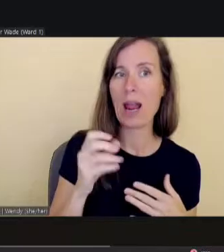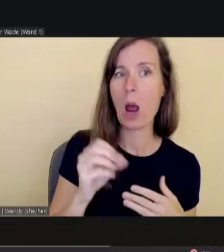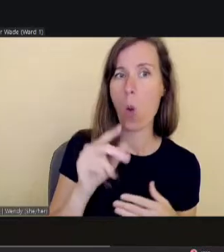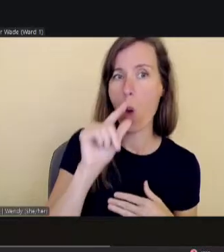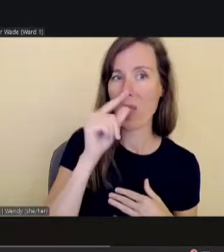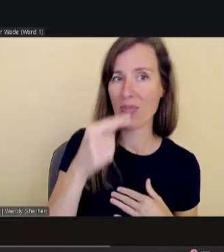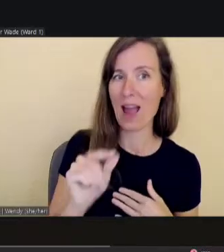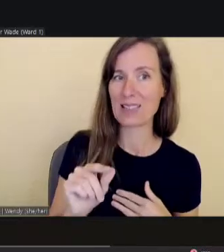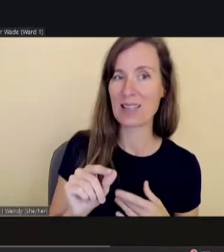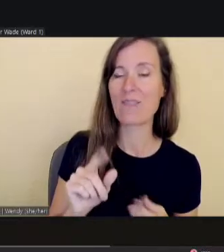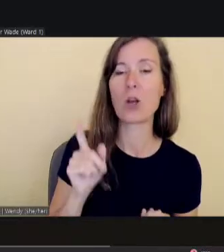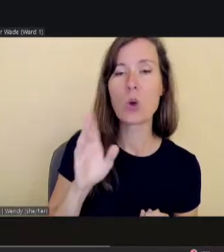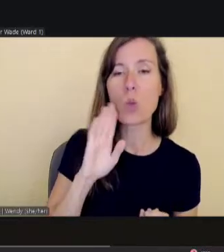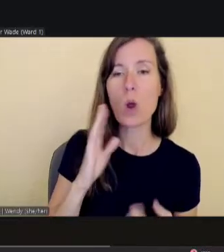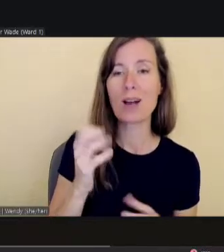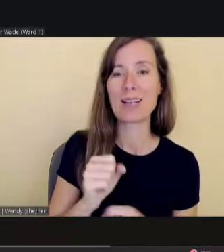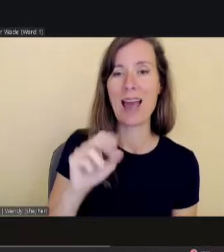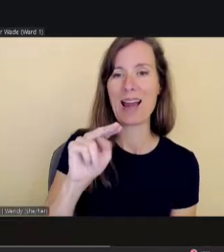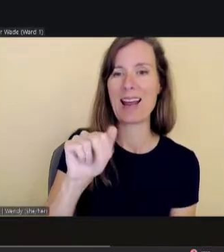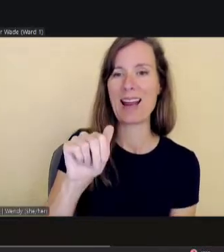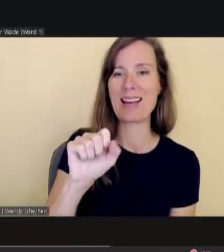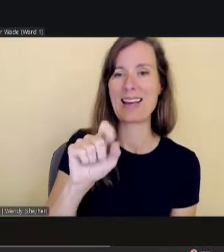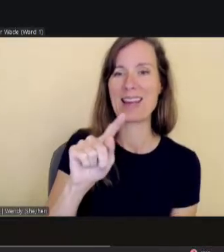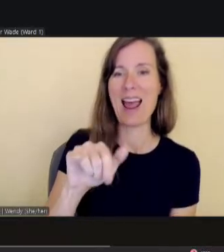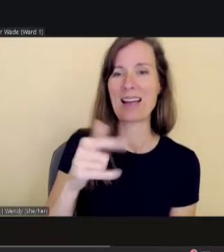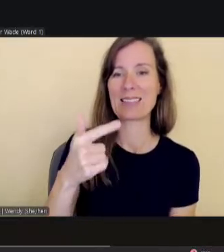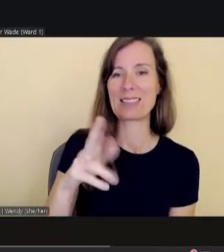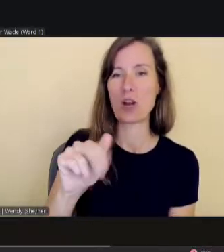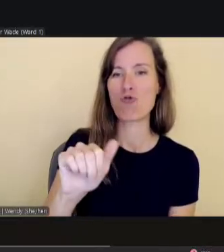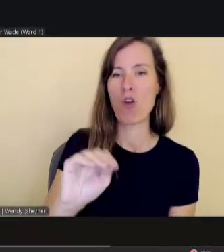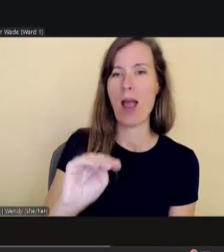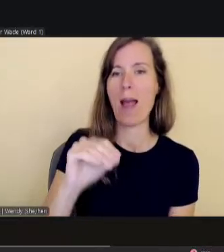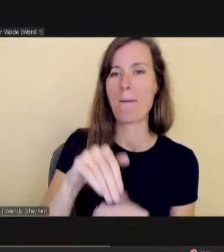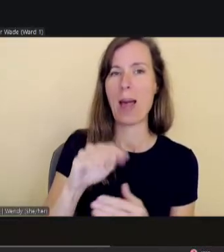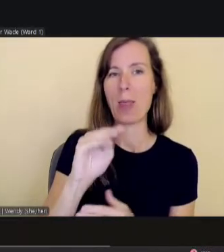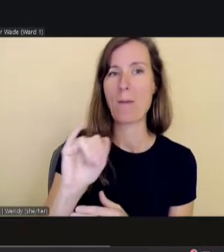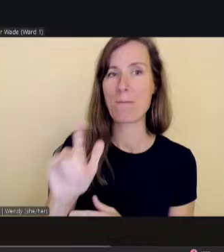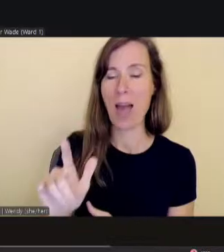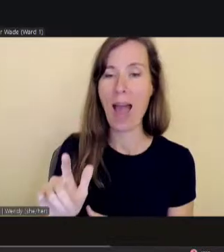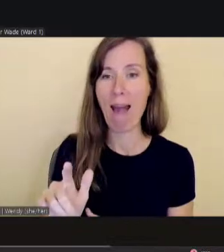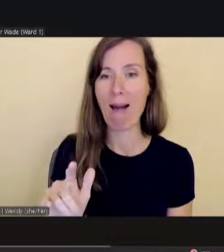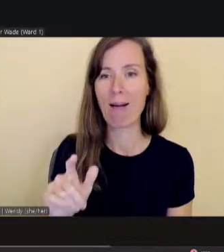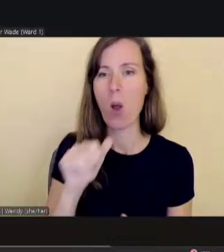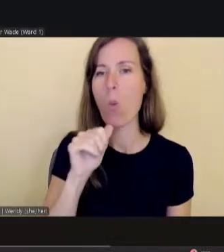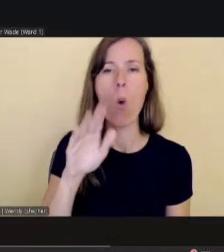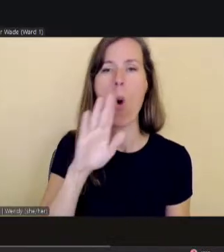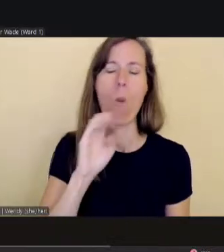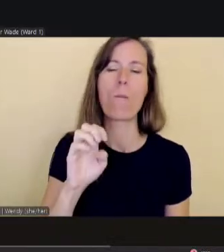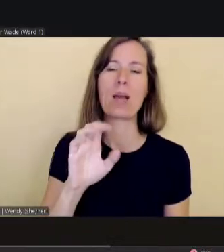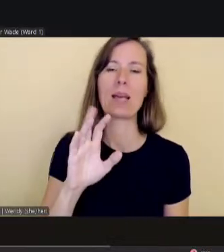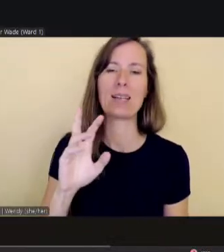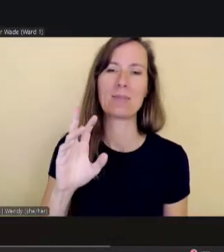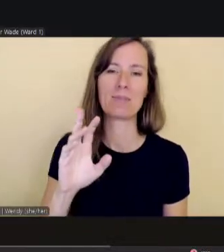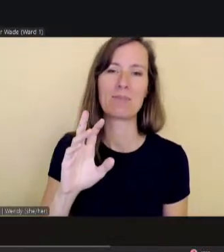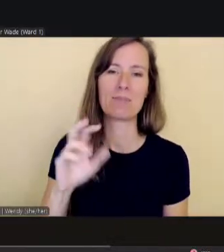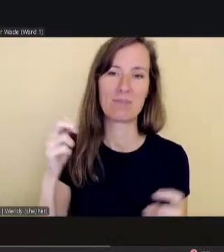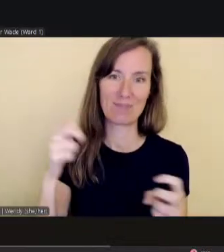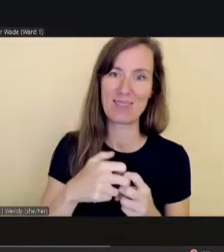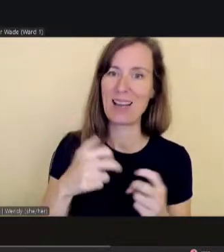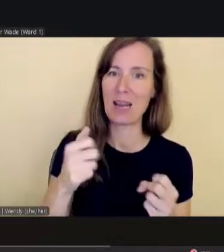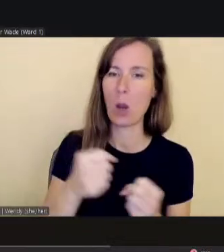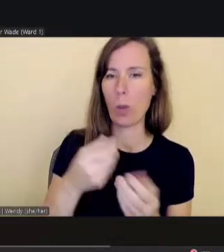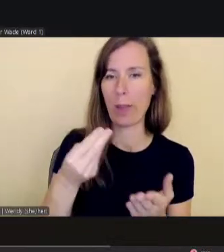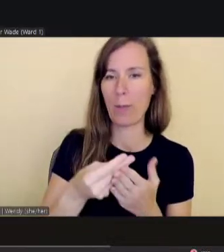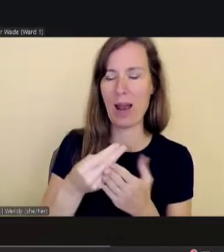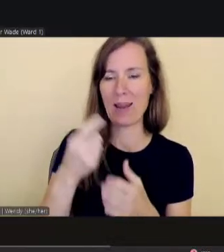nasty gram in the mail. It will simply not be, it will not be a civil citation that carries a monetary penalty, but it will be a mean